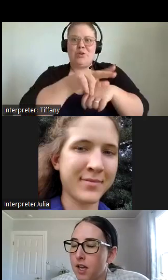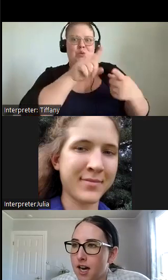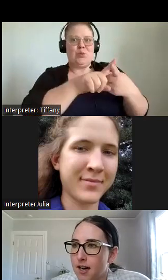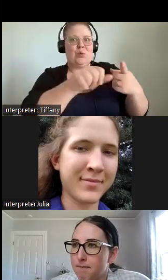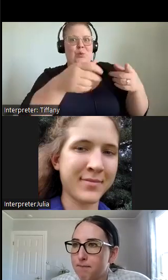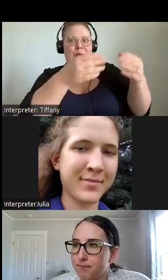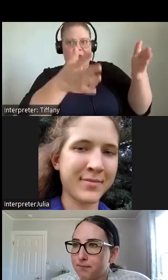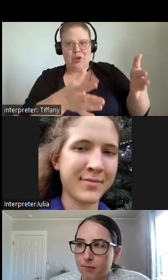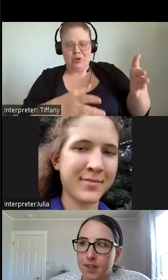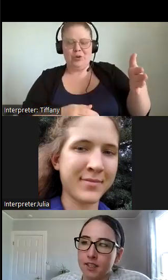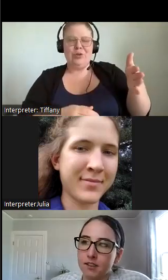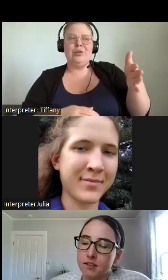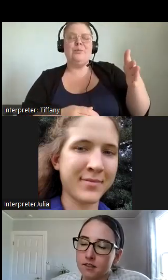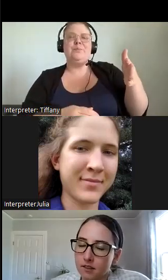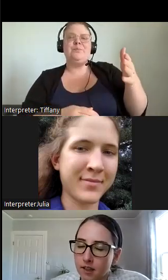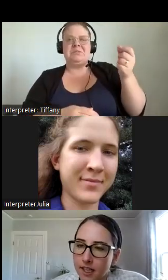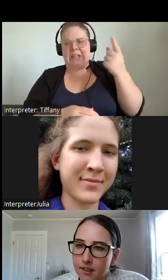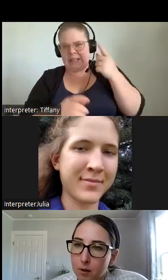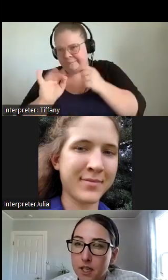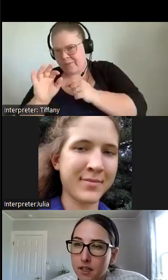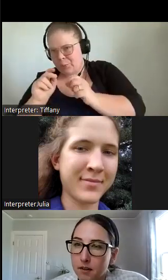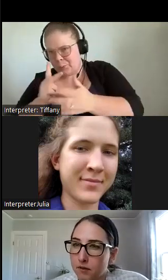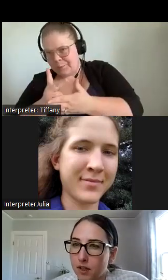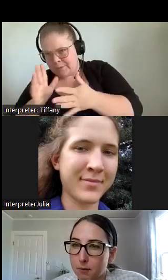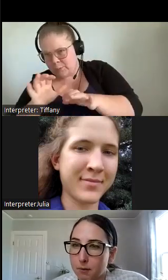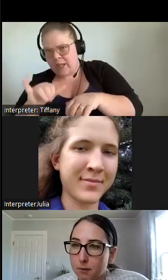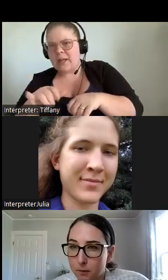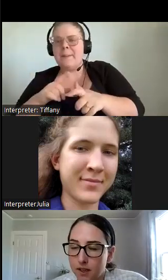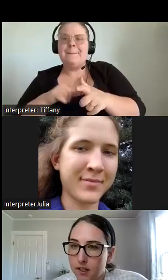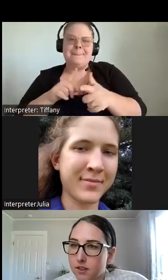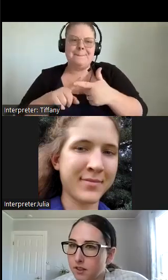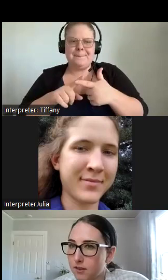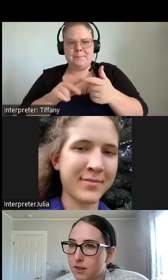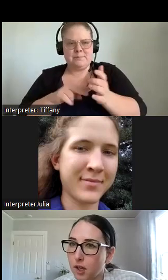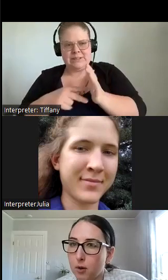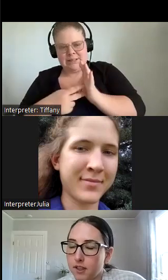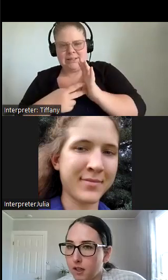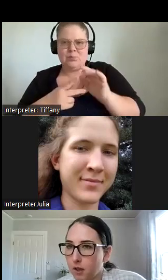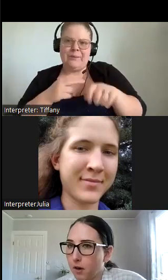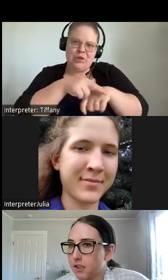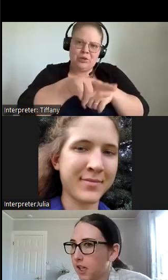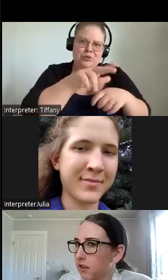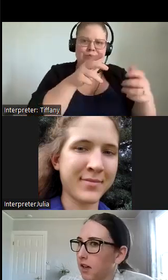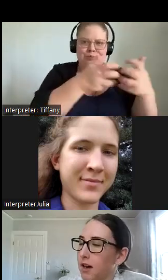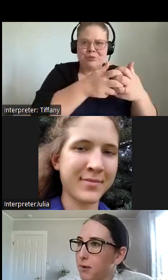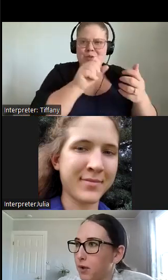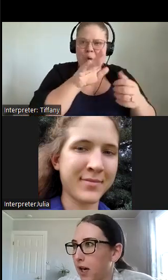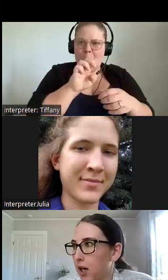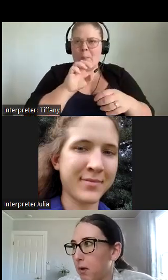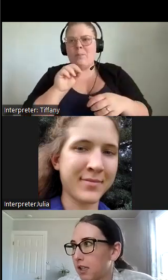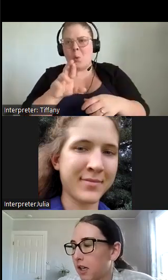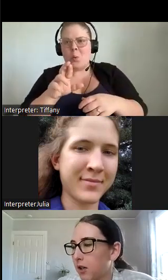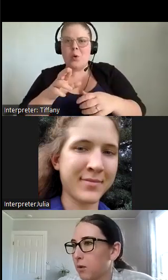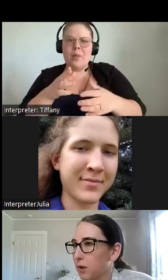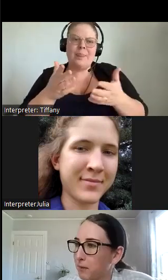so. And again, that would be referring someone who is within their scope or that they're requesting through the Ray